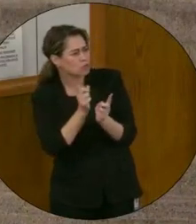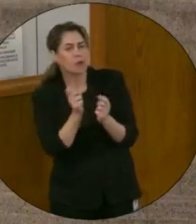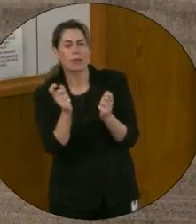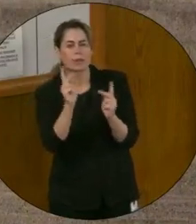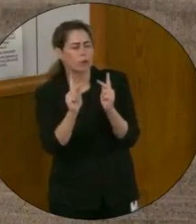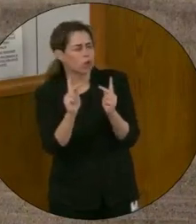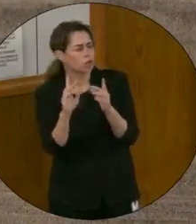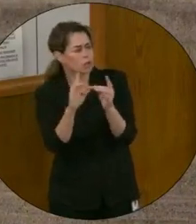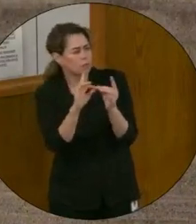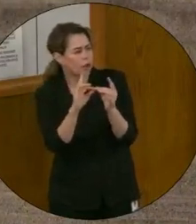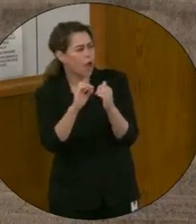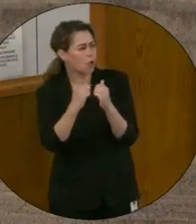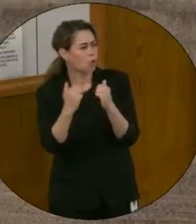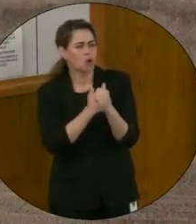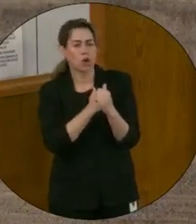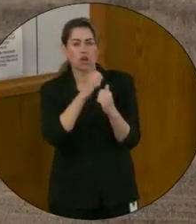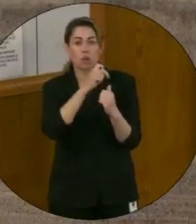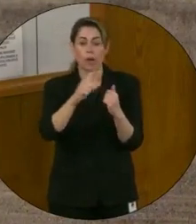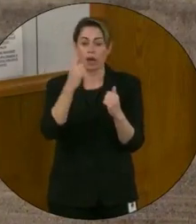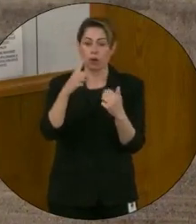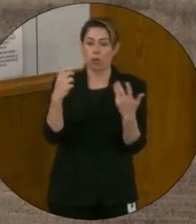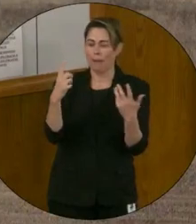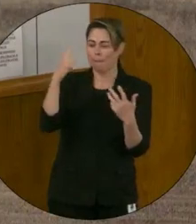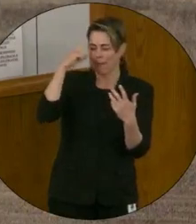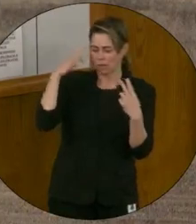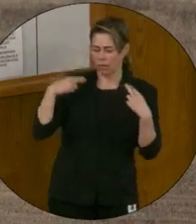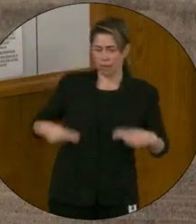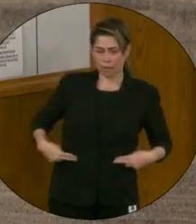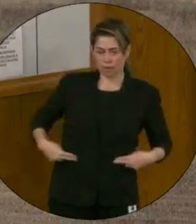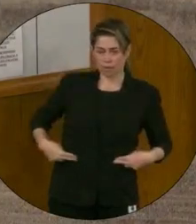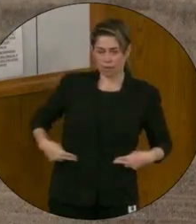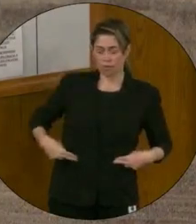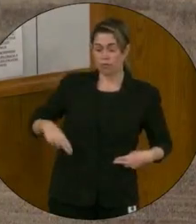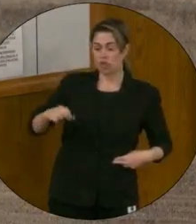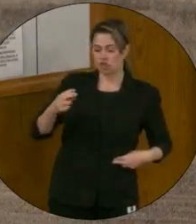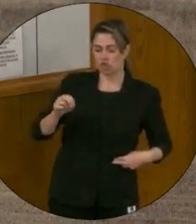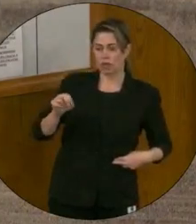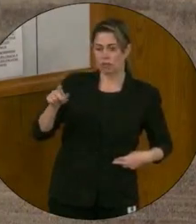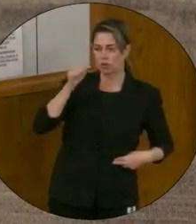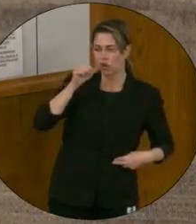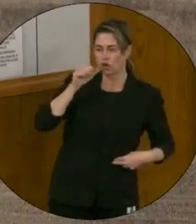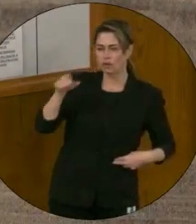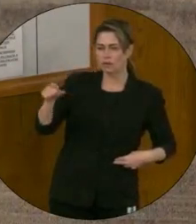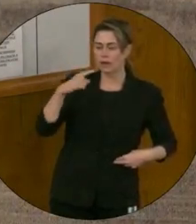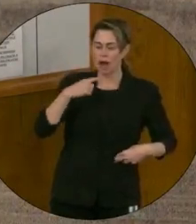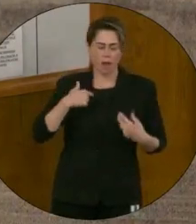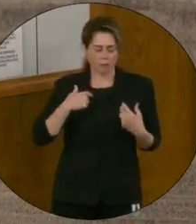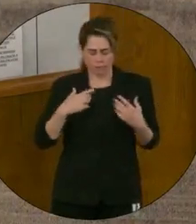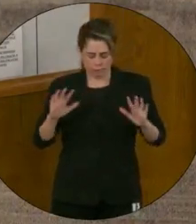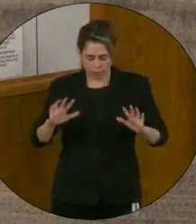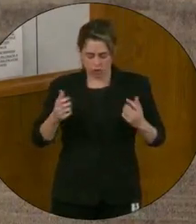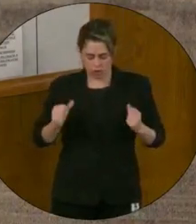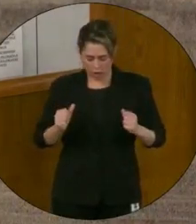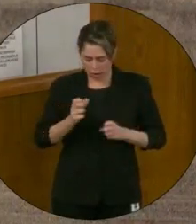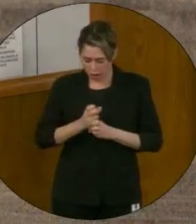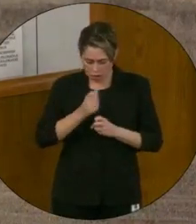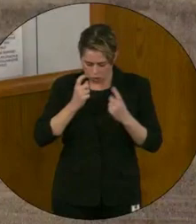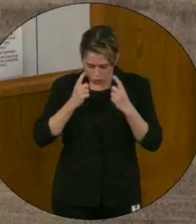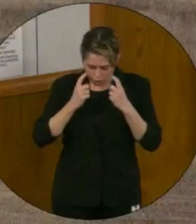talking about how we were going back for mental health. And she said, I'm sorry, I'm going to try really hard not to cry. She